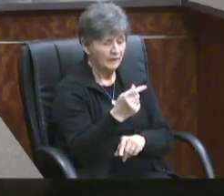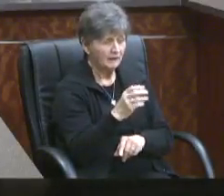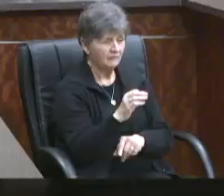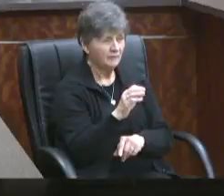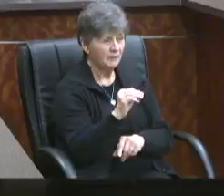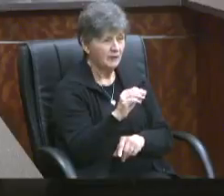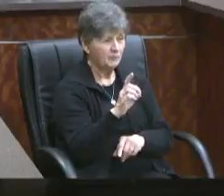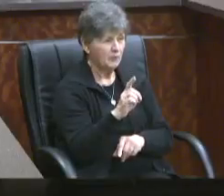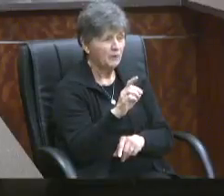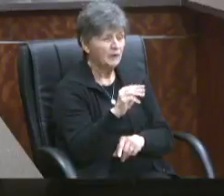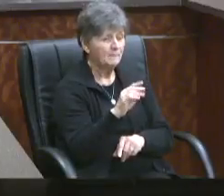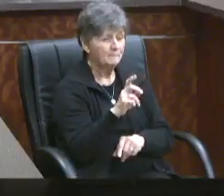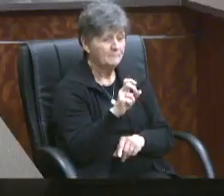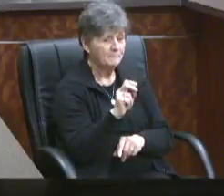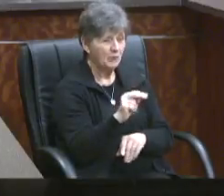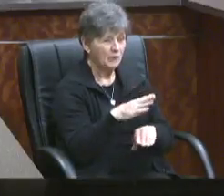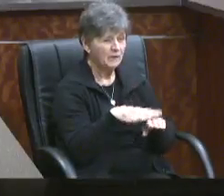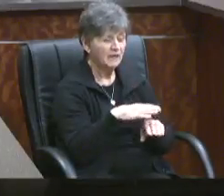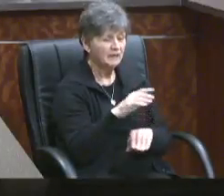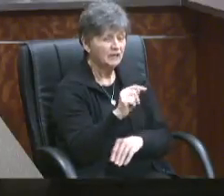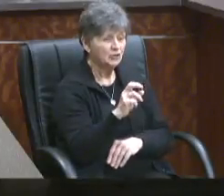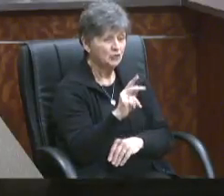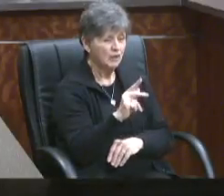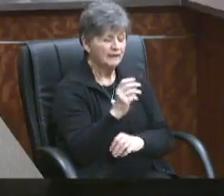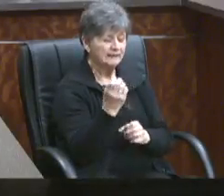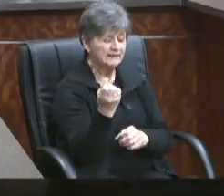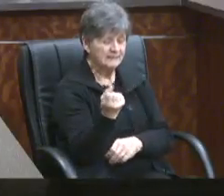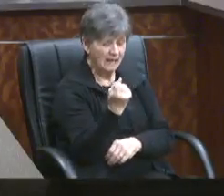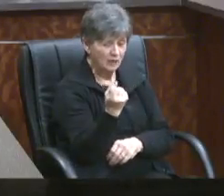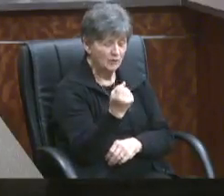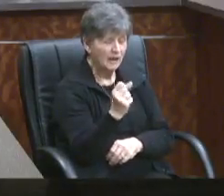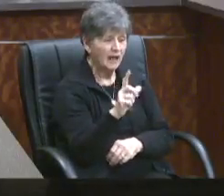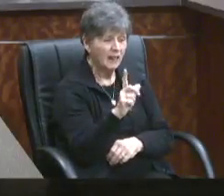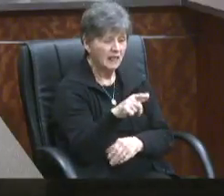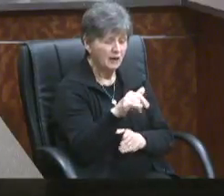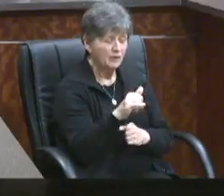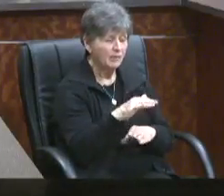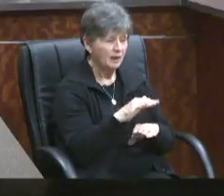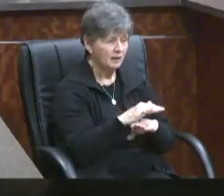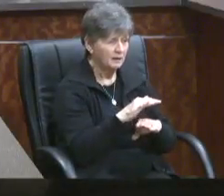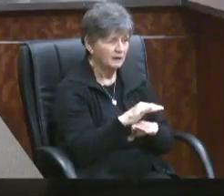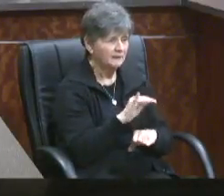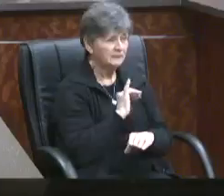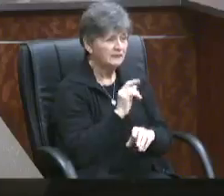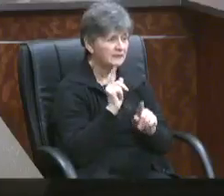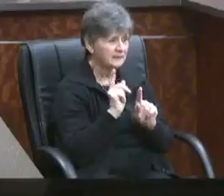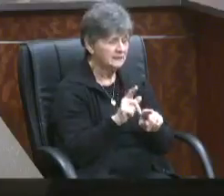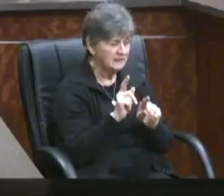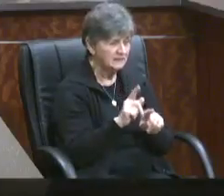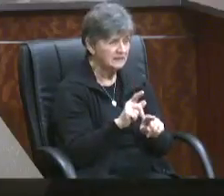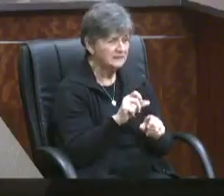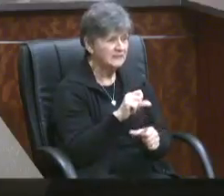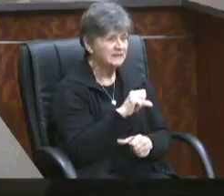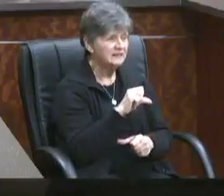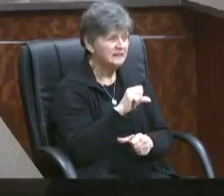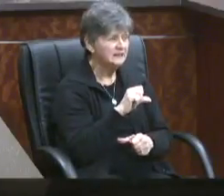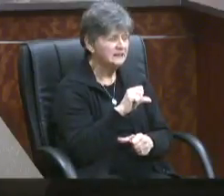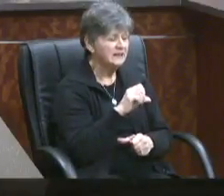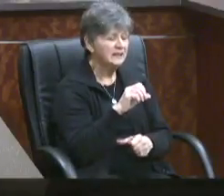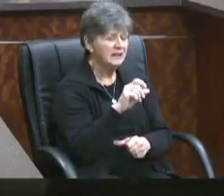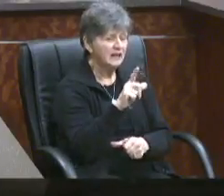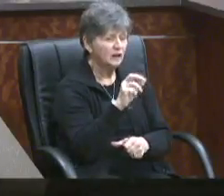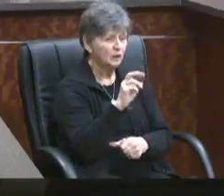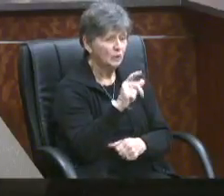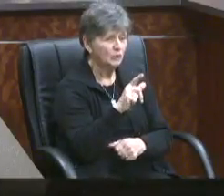the track on Saturday. Later that evening, I did attend the CERT Social, the Laurel CERT Social.